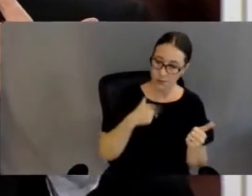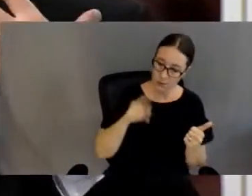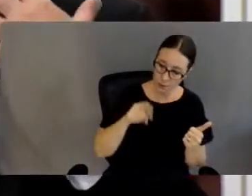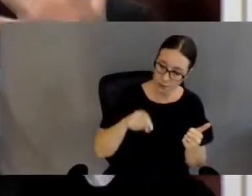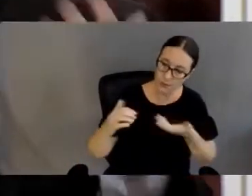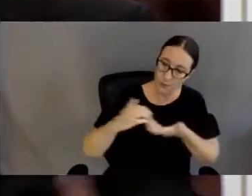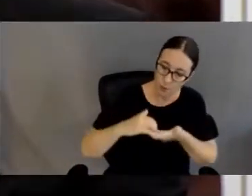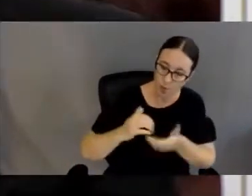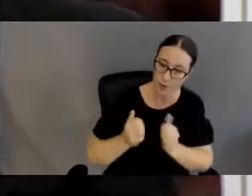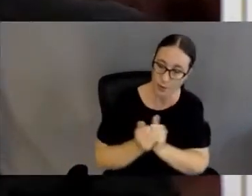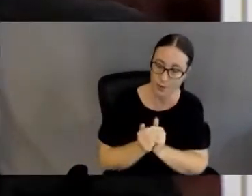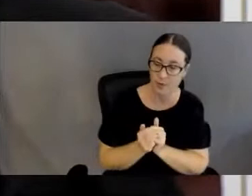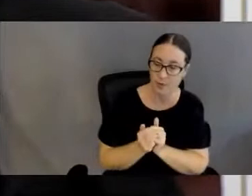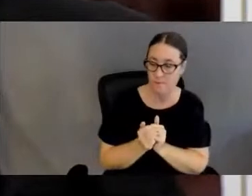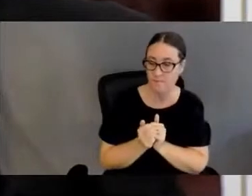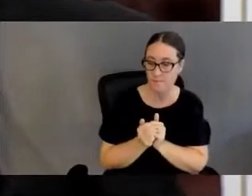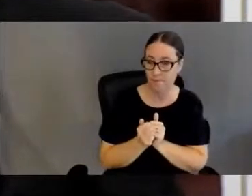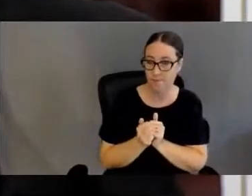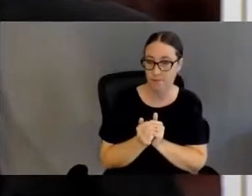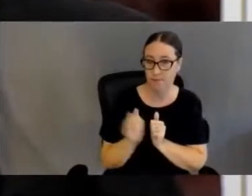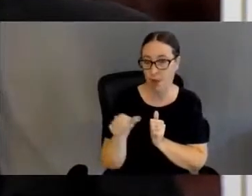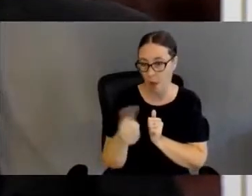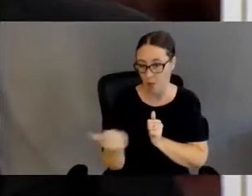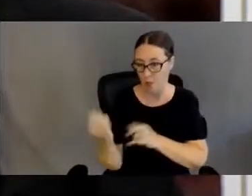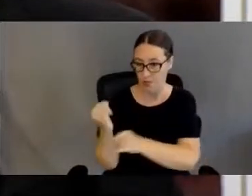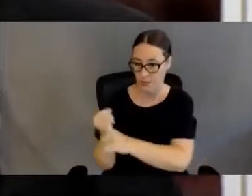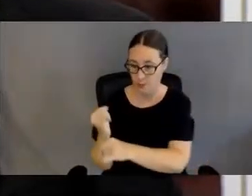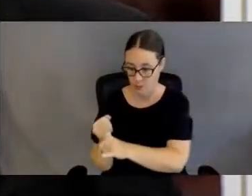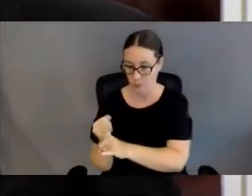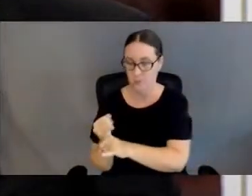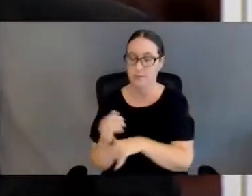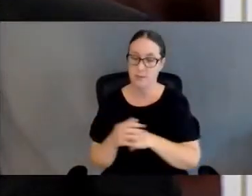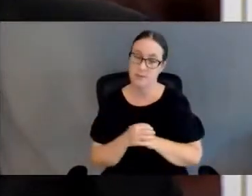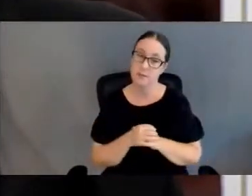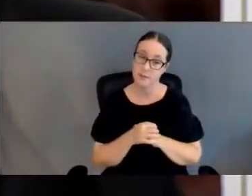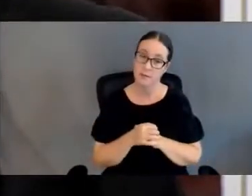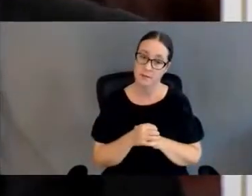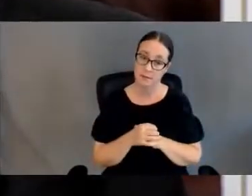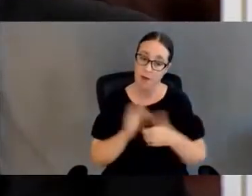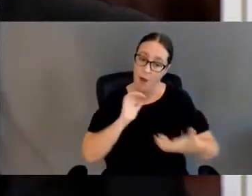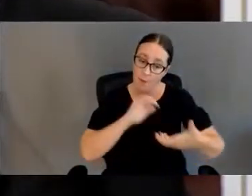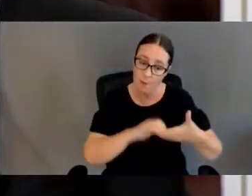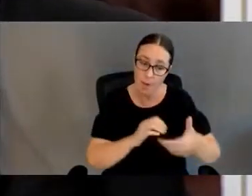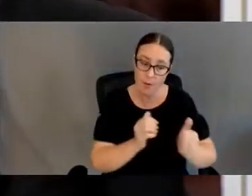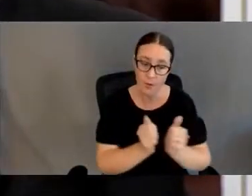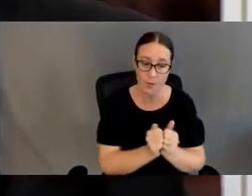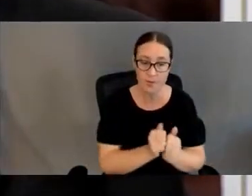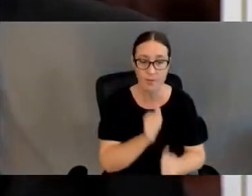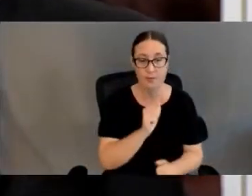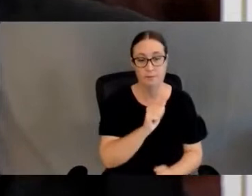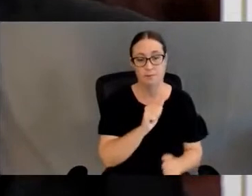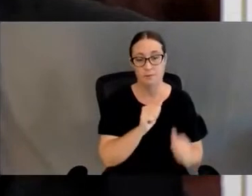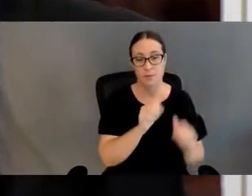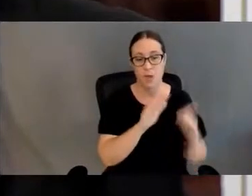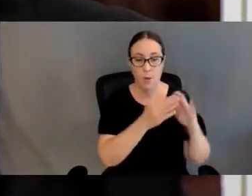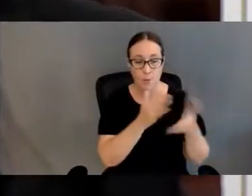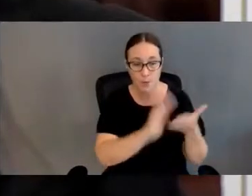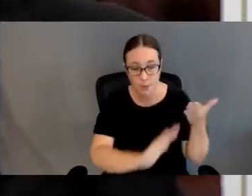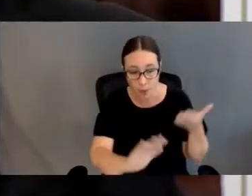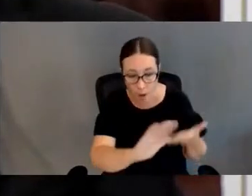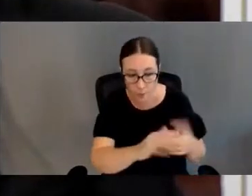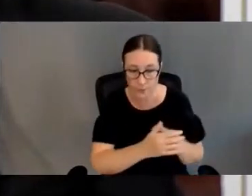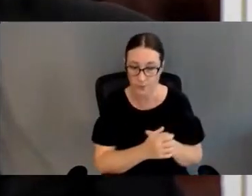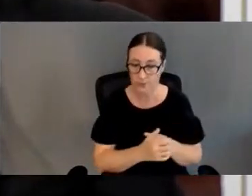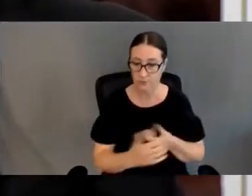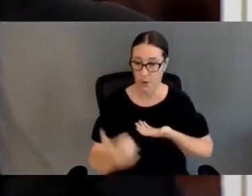with public institutions. We need to partner with community colleges. We need to partner with private